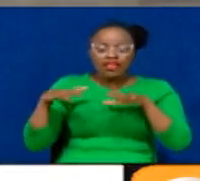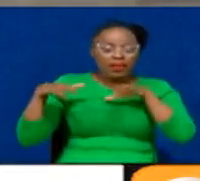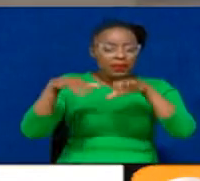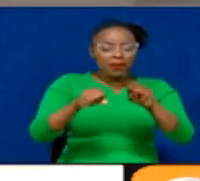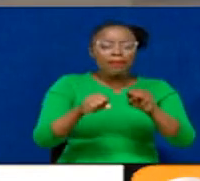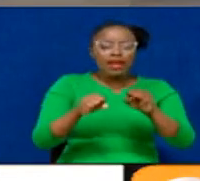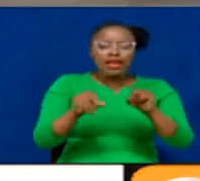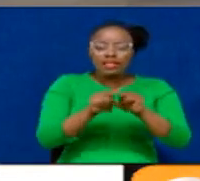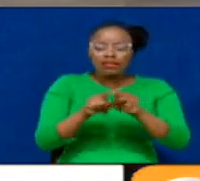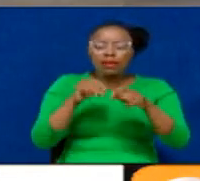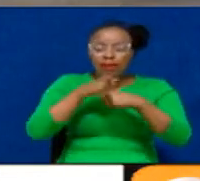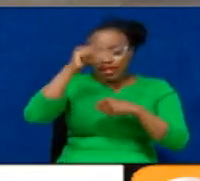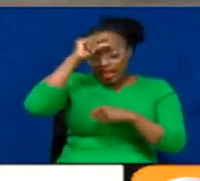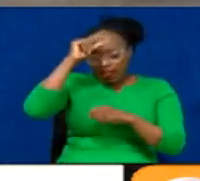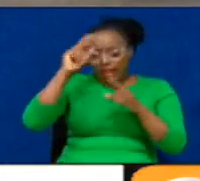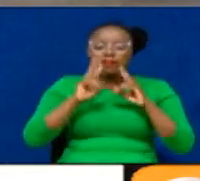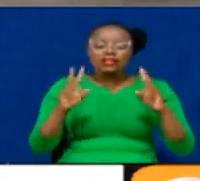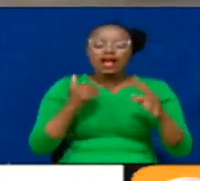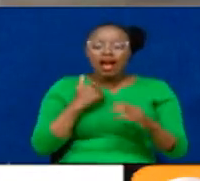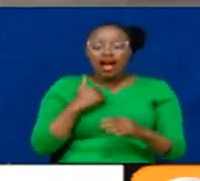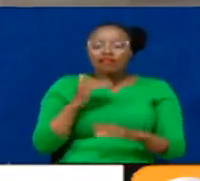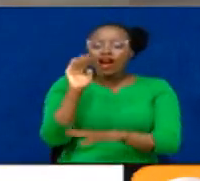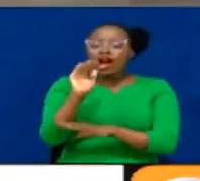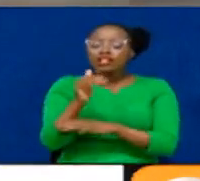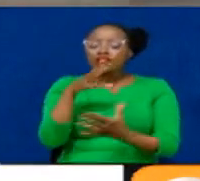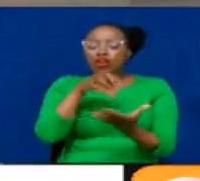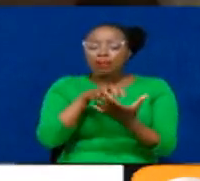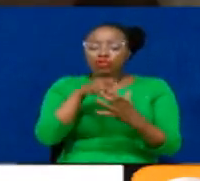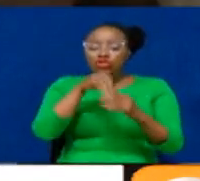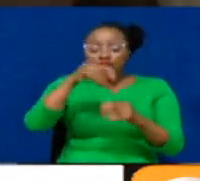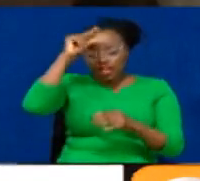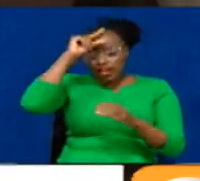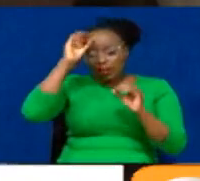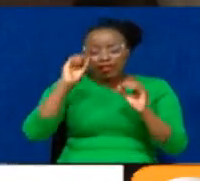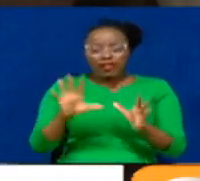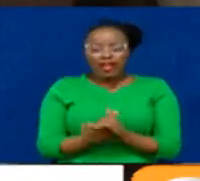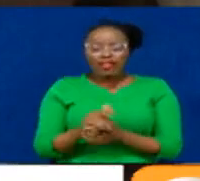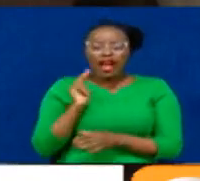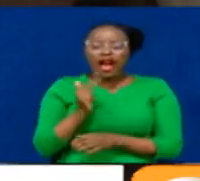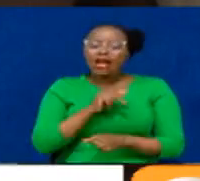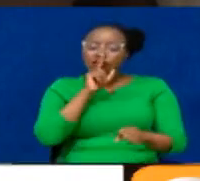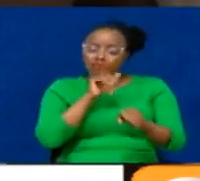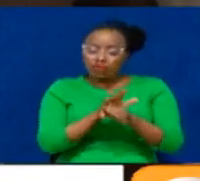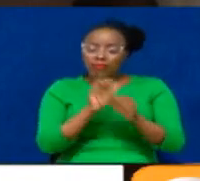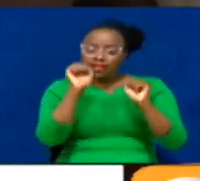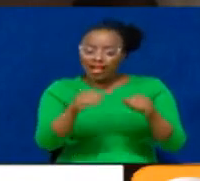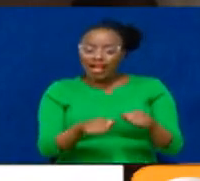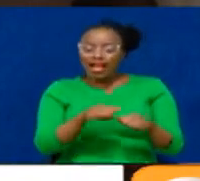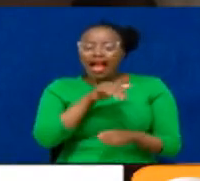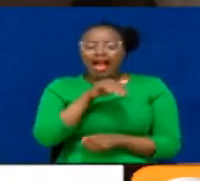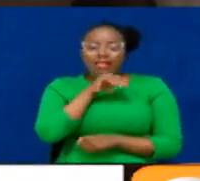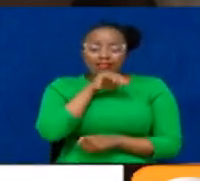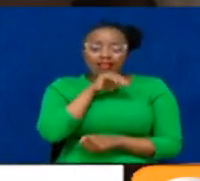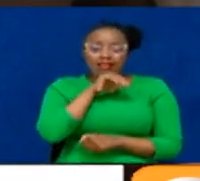in, stabilized the government without asking for a slot in government. I can promise you that